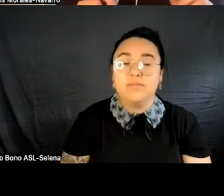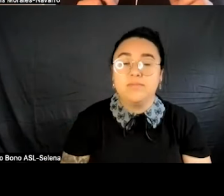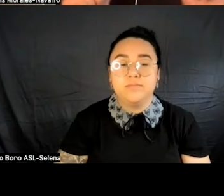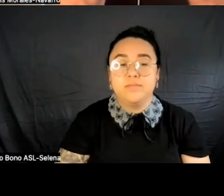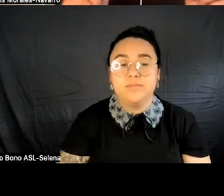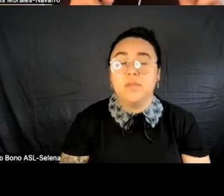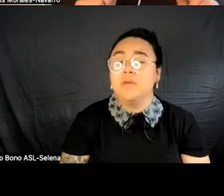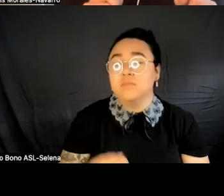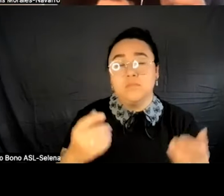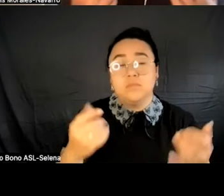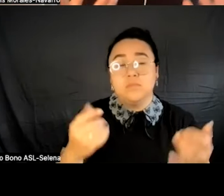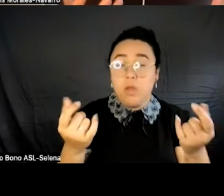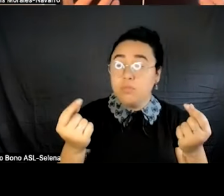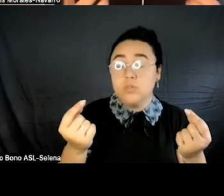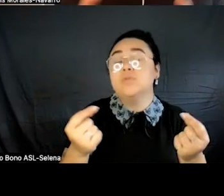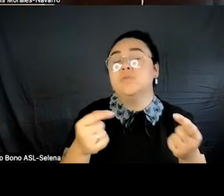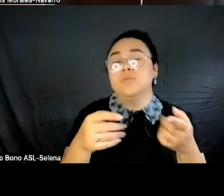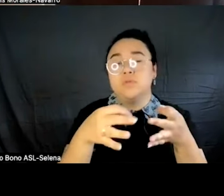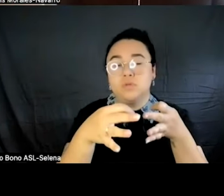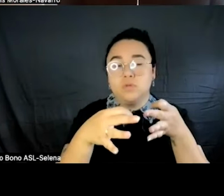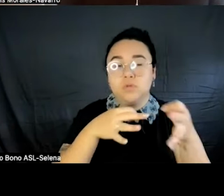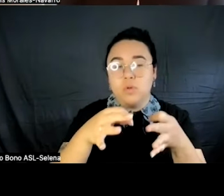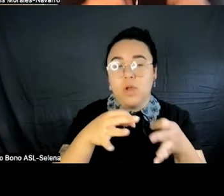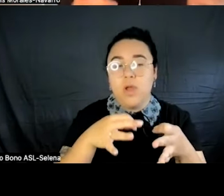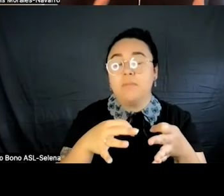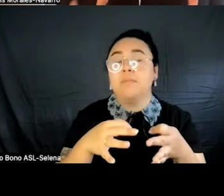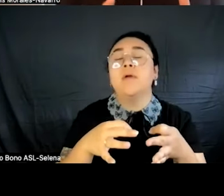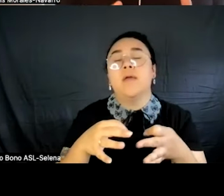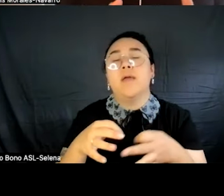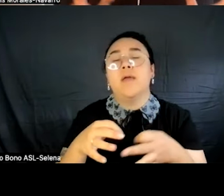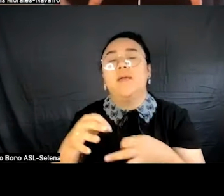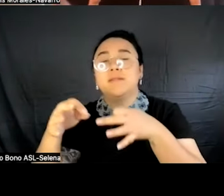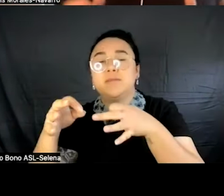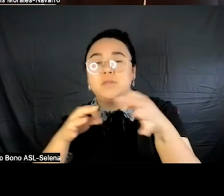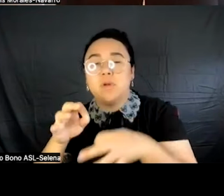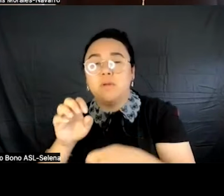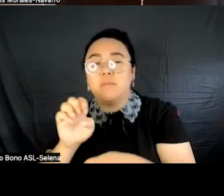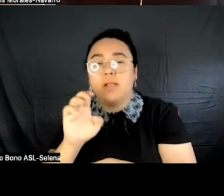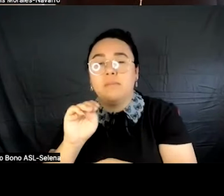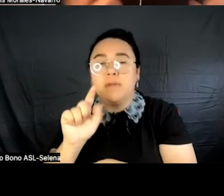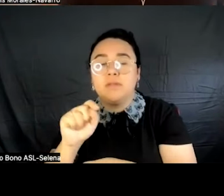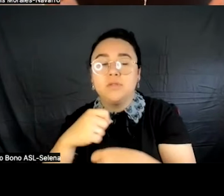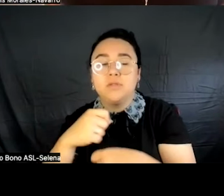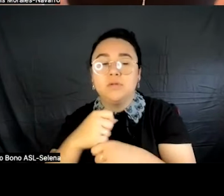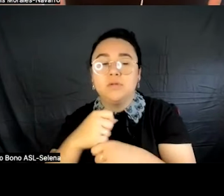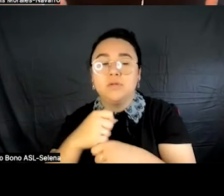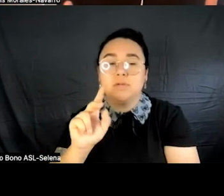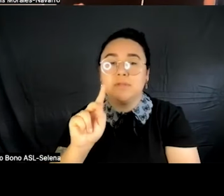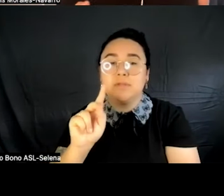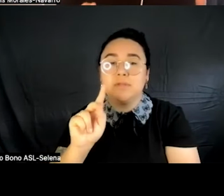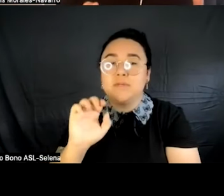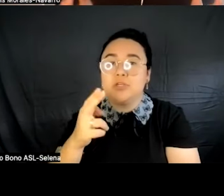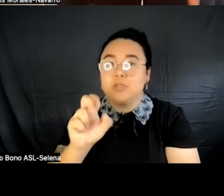describe element, which are two functions in p5.js, to make your sketches a little bit more accessible. And if you're interested,